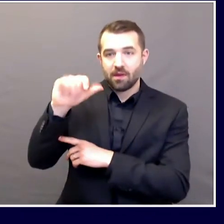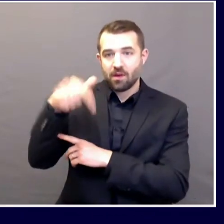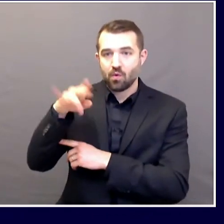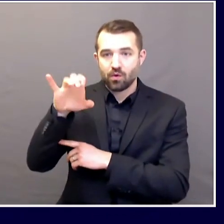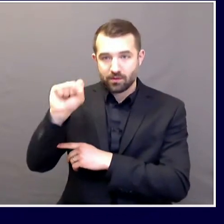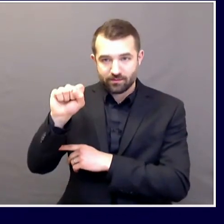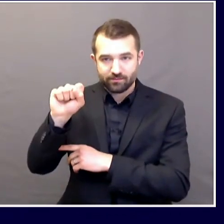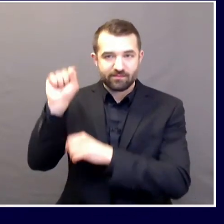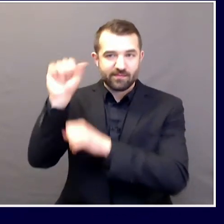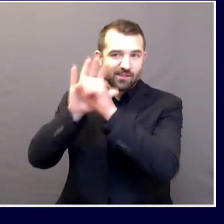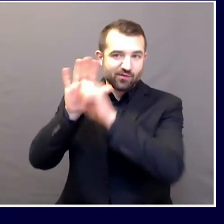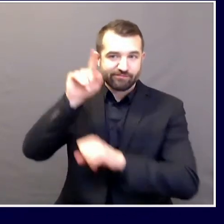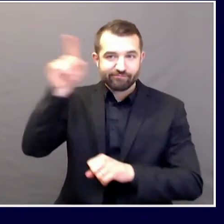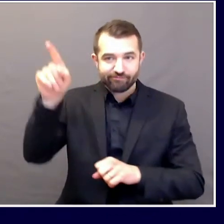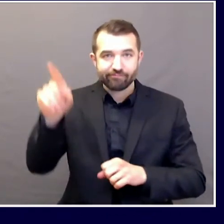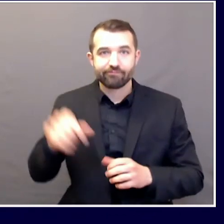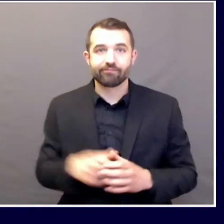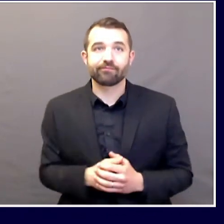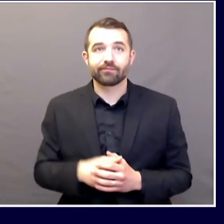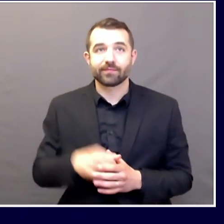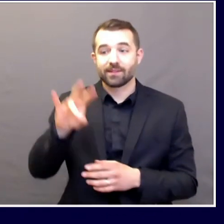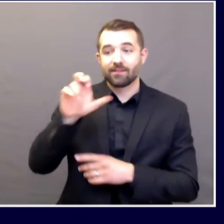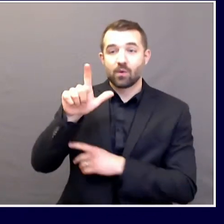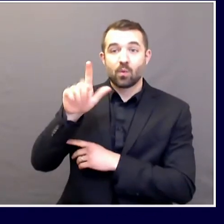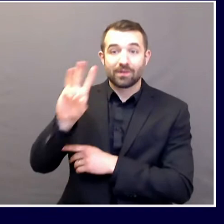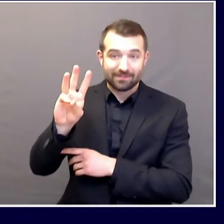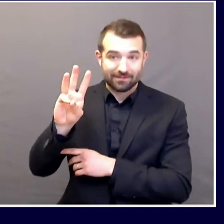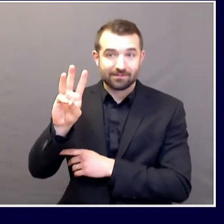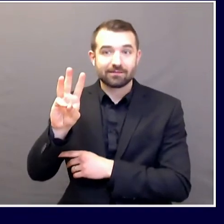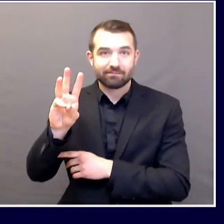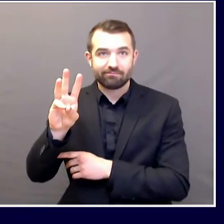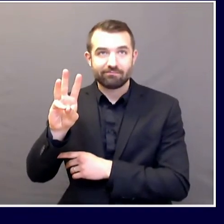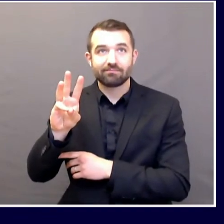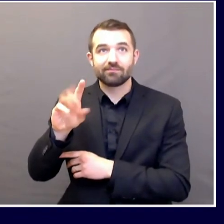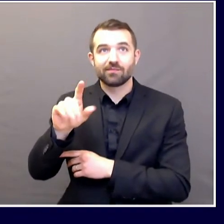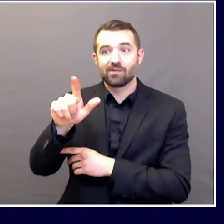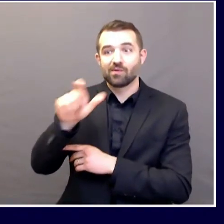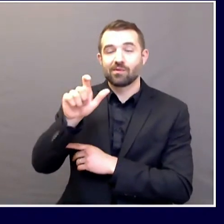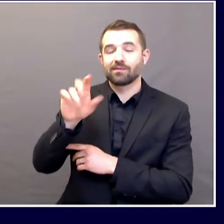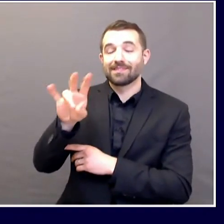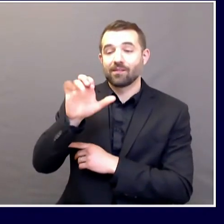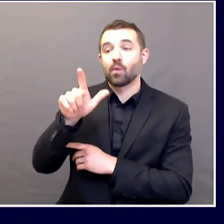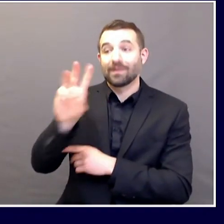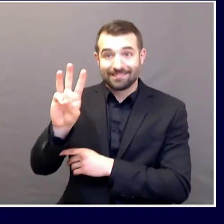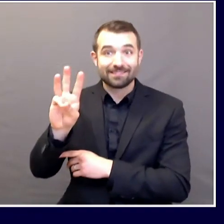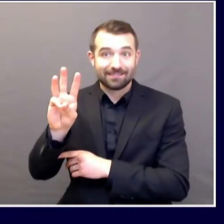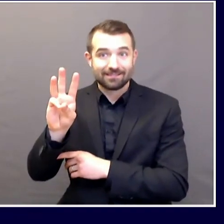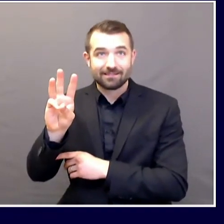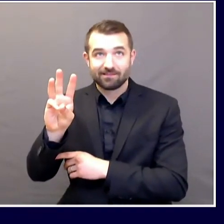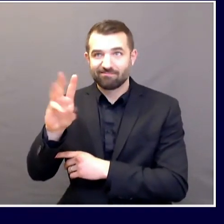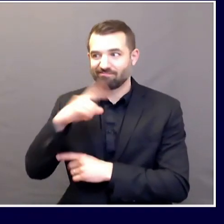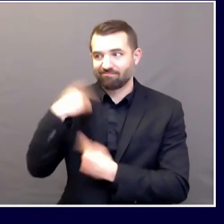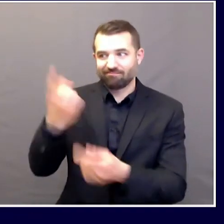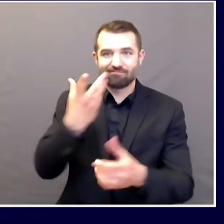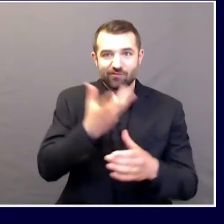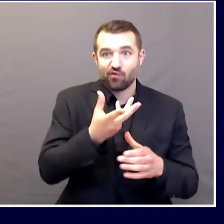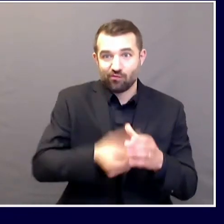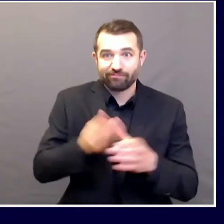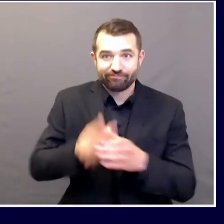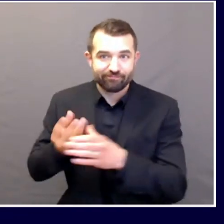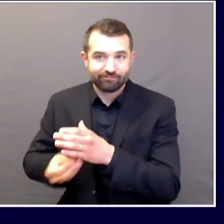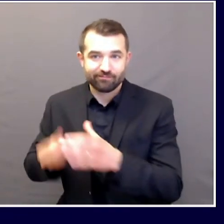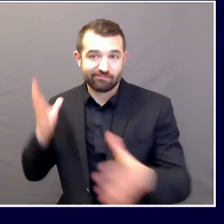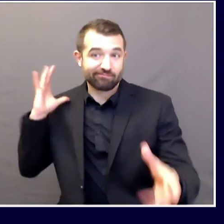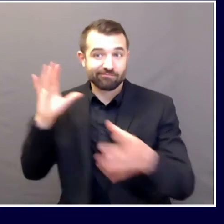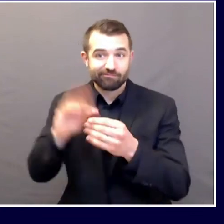the 726th and 727th deaths associated with COVID-19 since